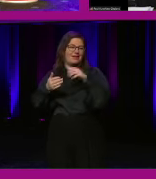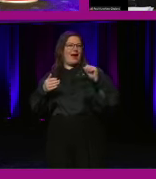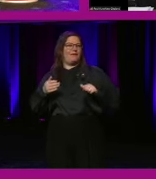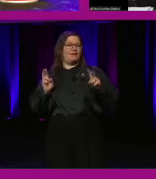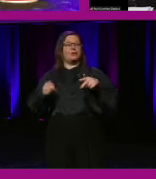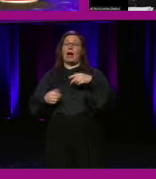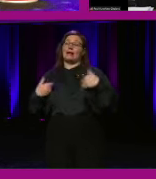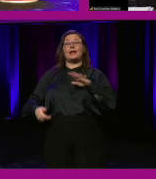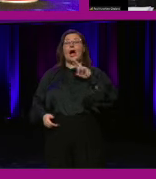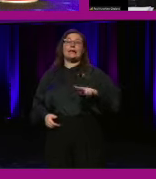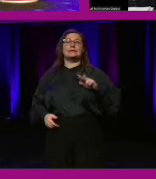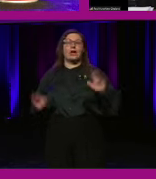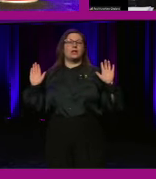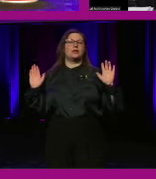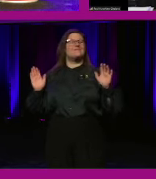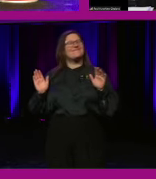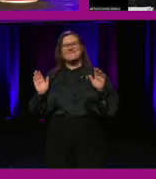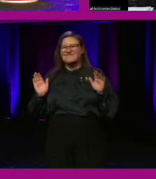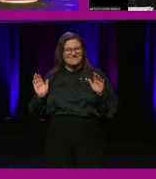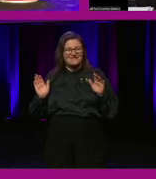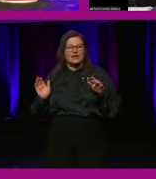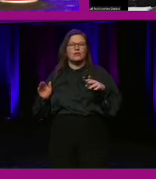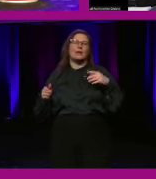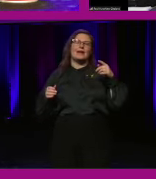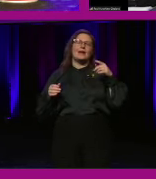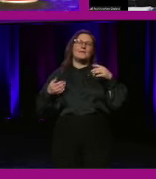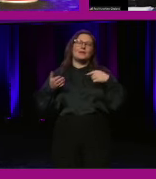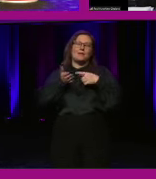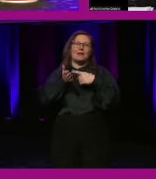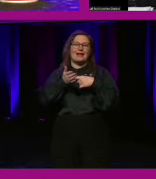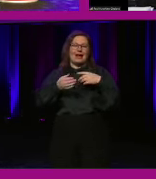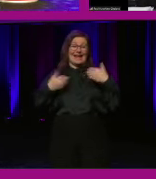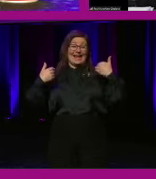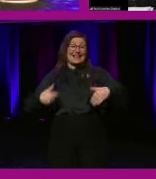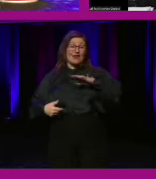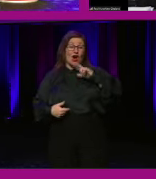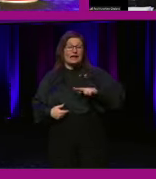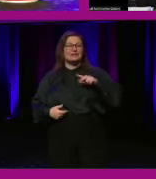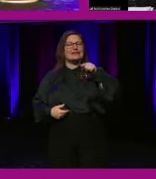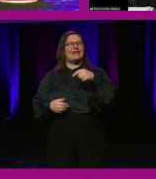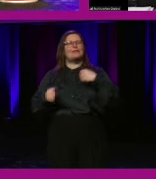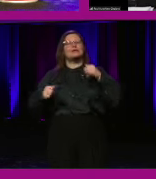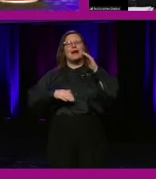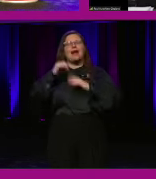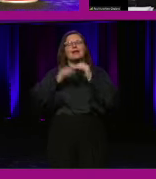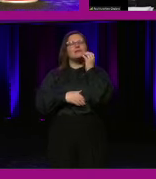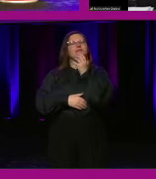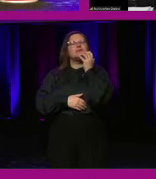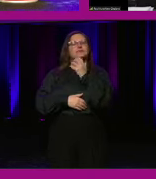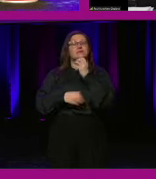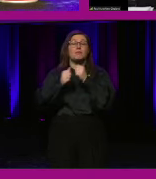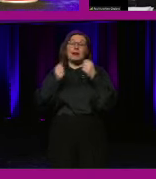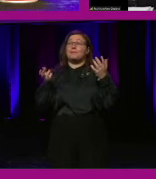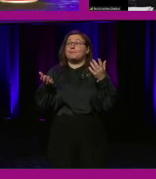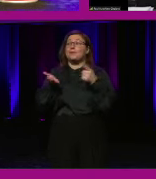So it's an idea that I think has to be treated with caution, but I think in a country like New Zealand,